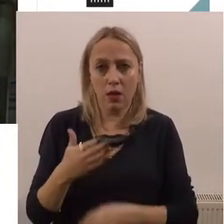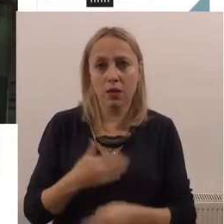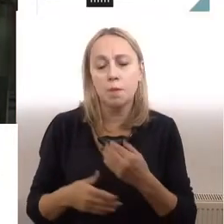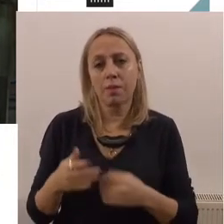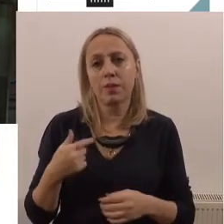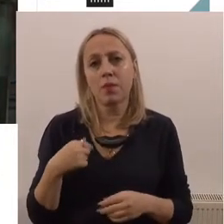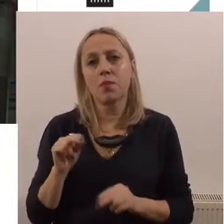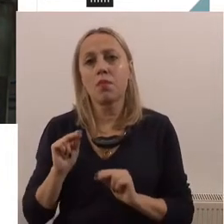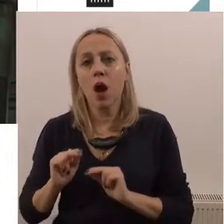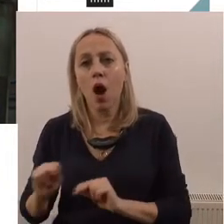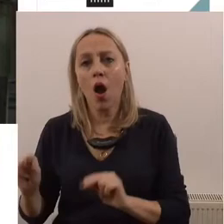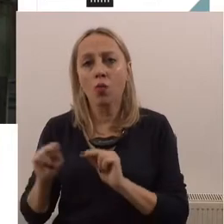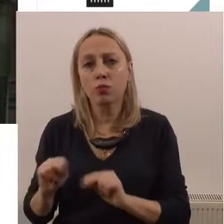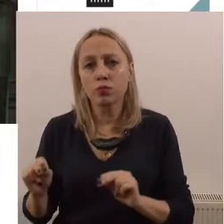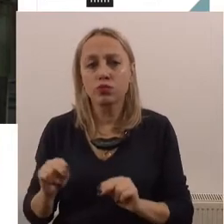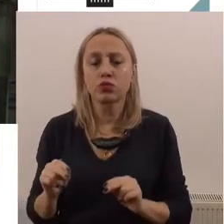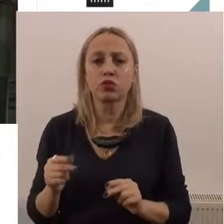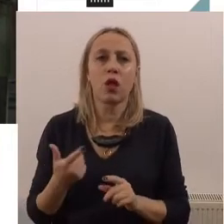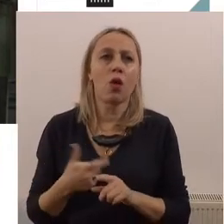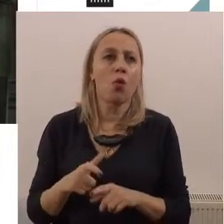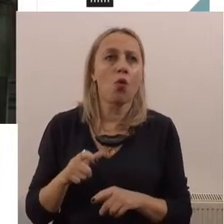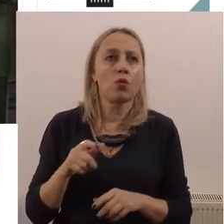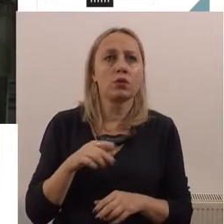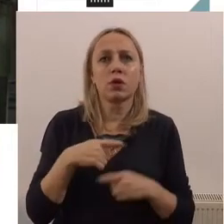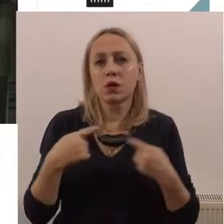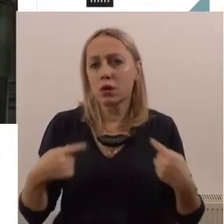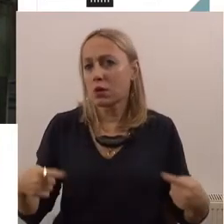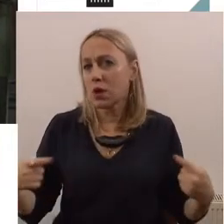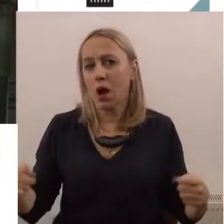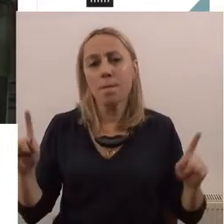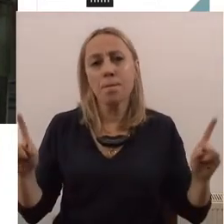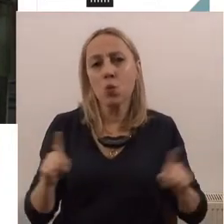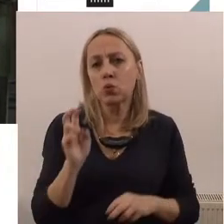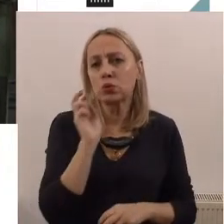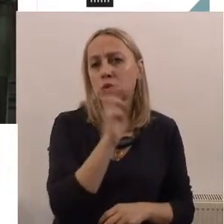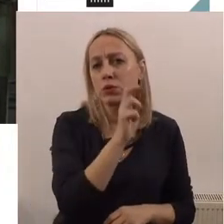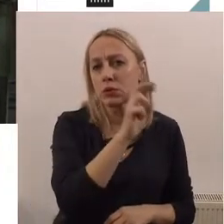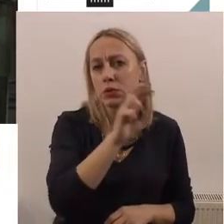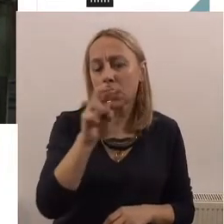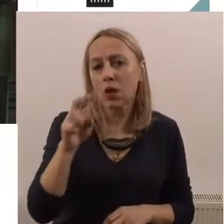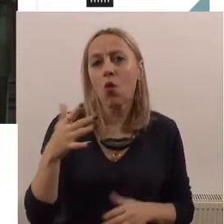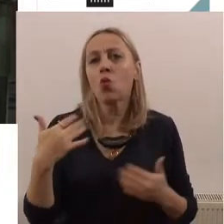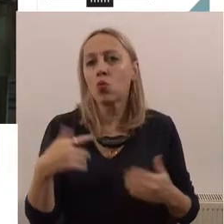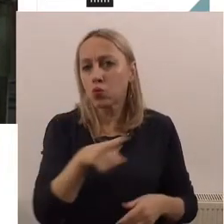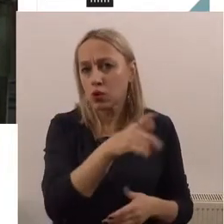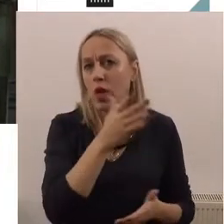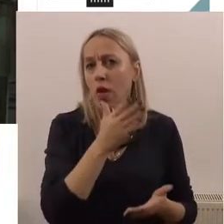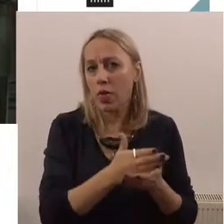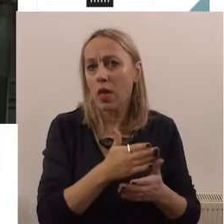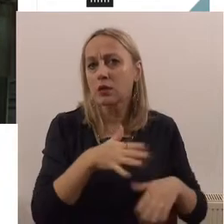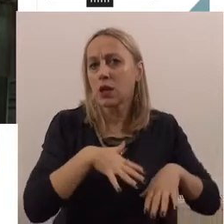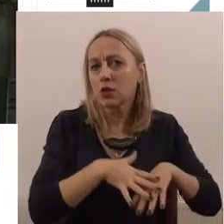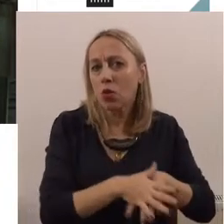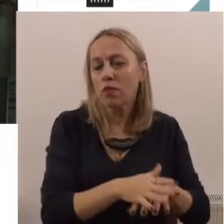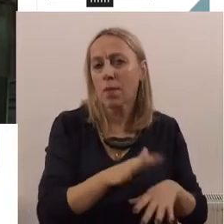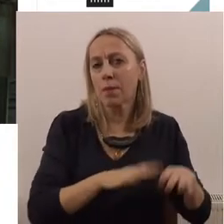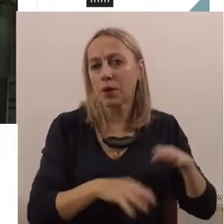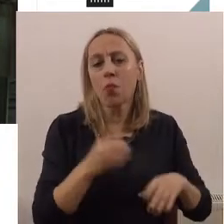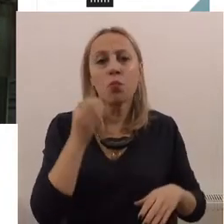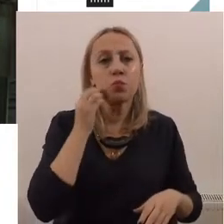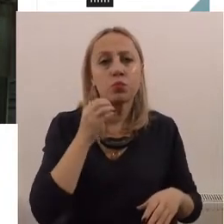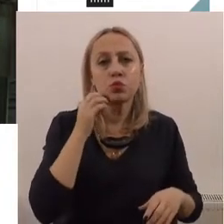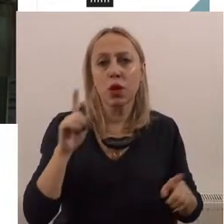and four more tour guides. So we were trained at different museums that already had